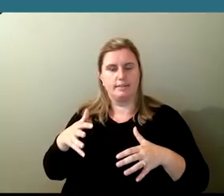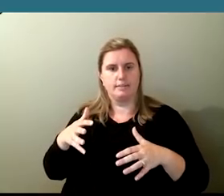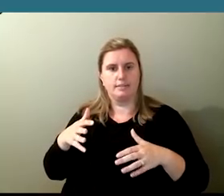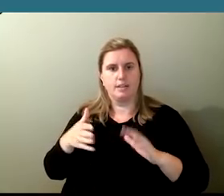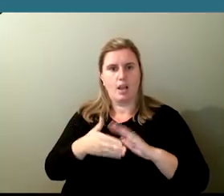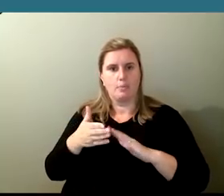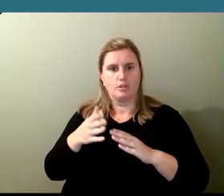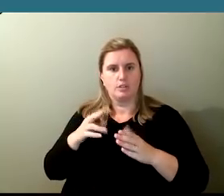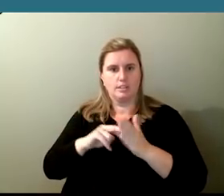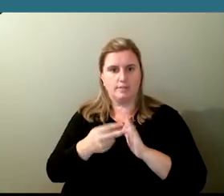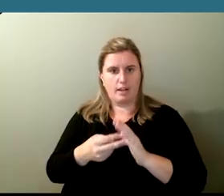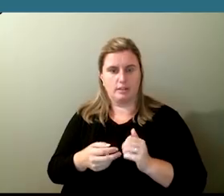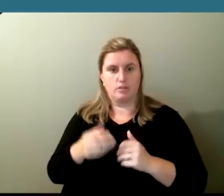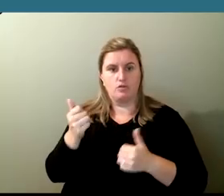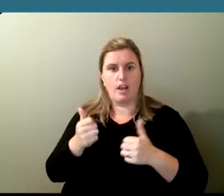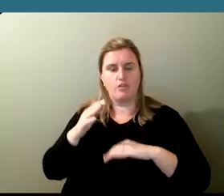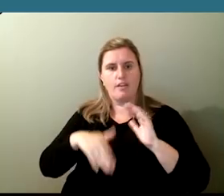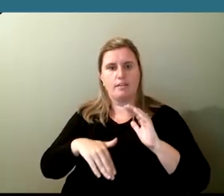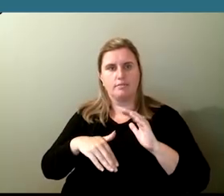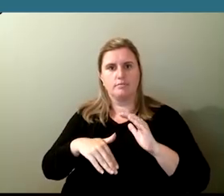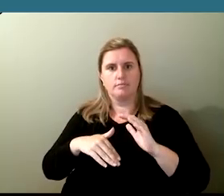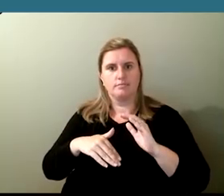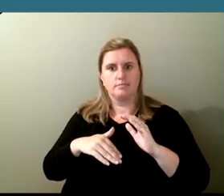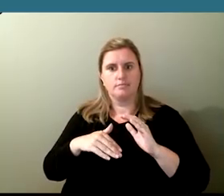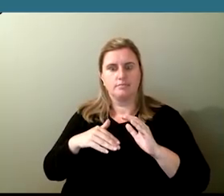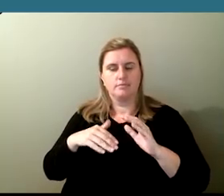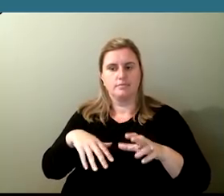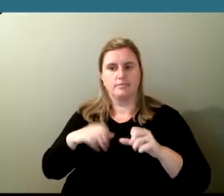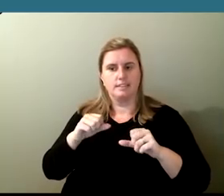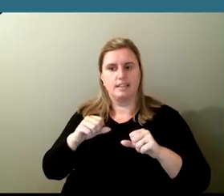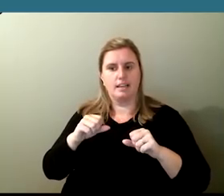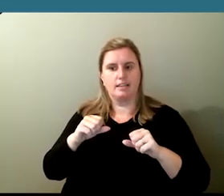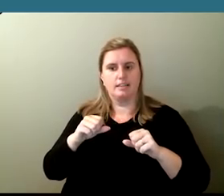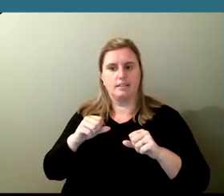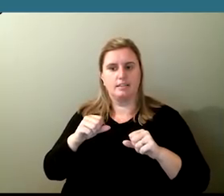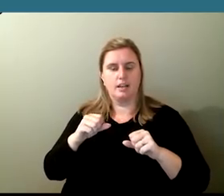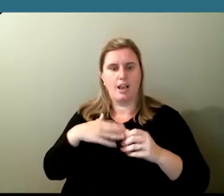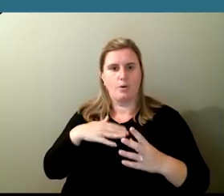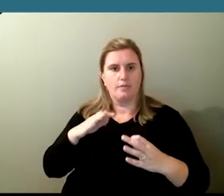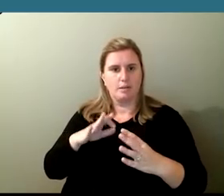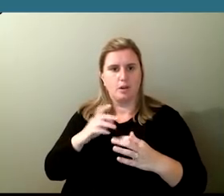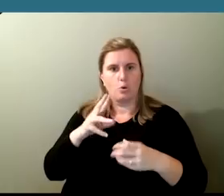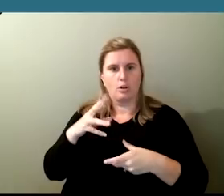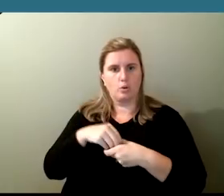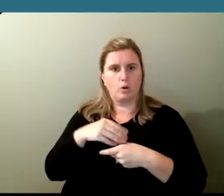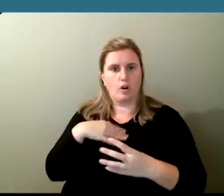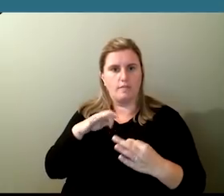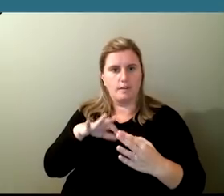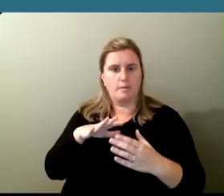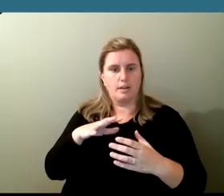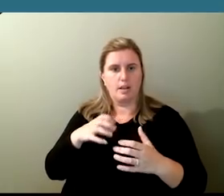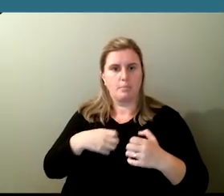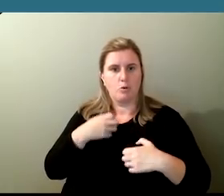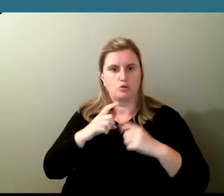operationally defined, rather than taking into our feedback or including our feedback emotional